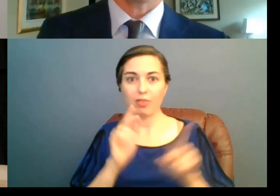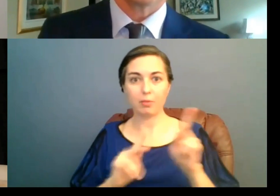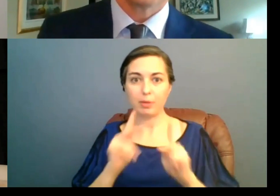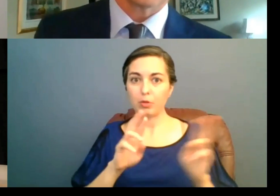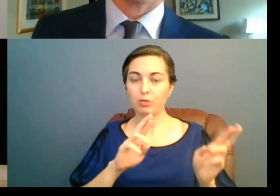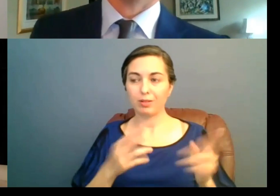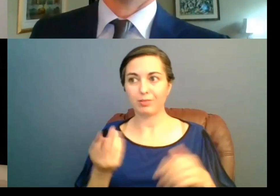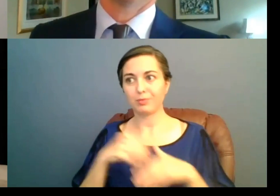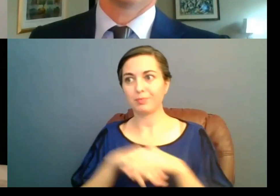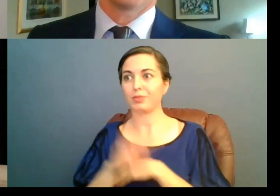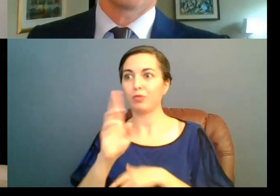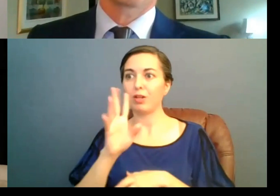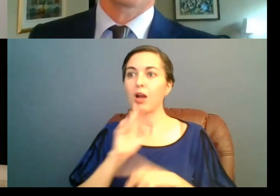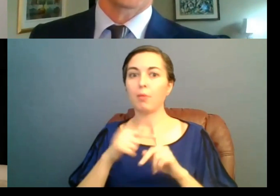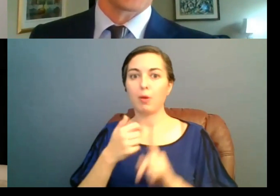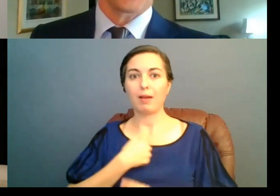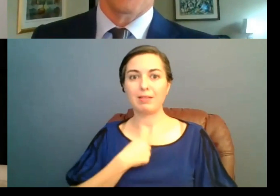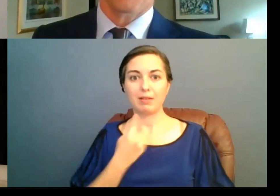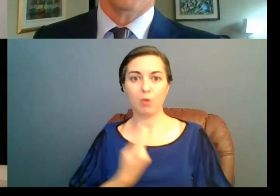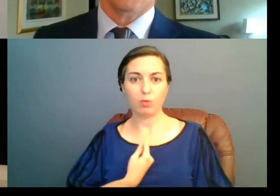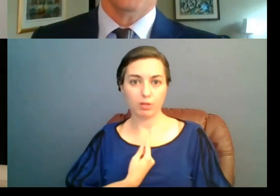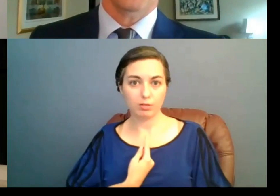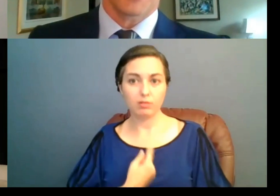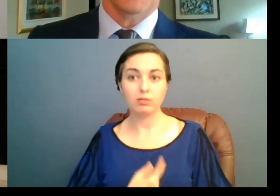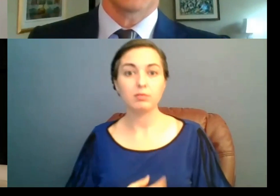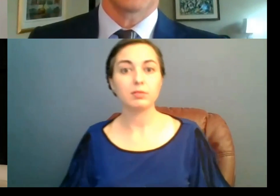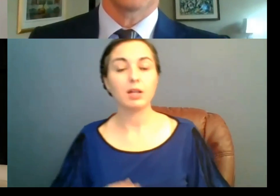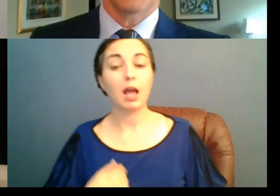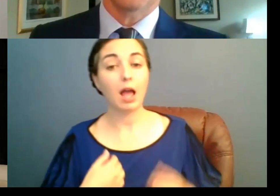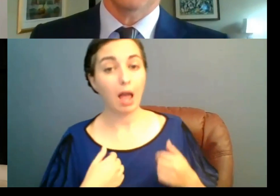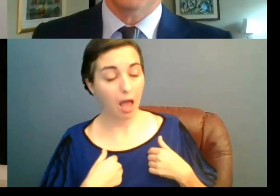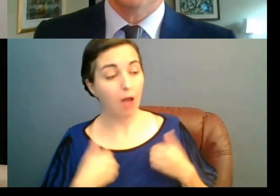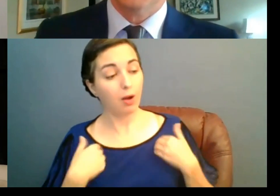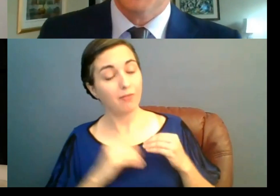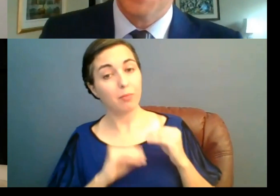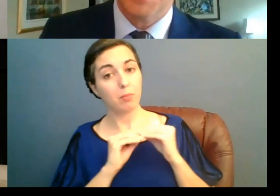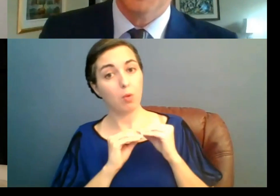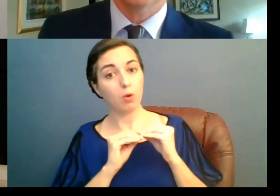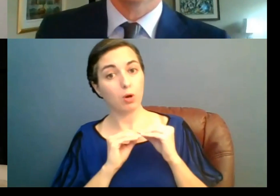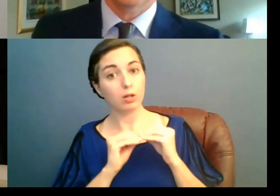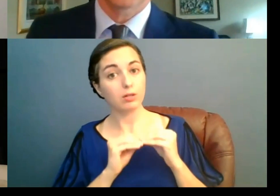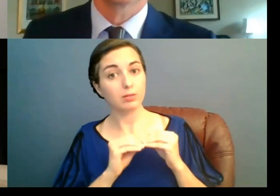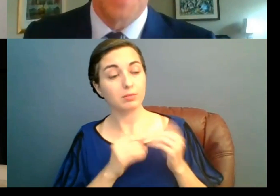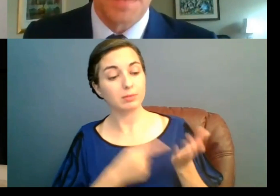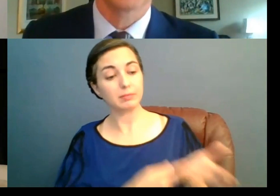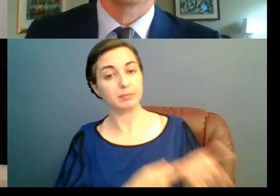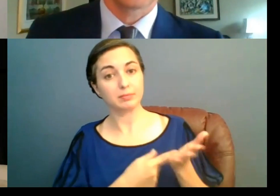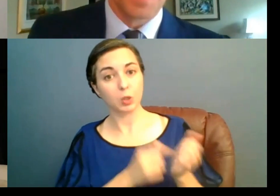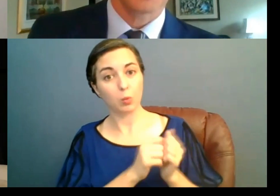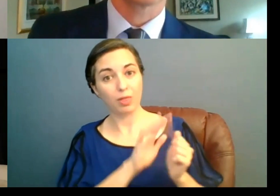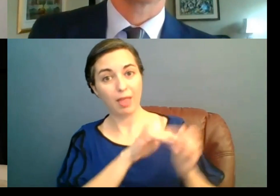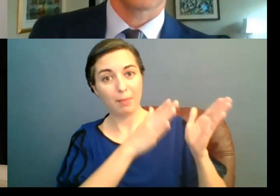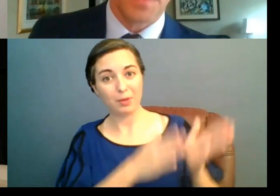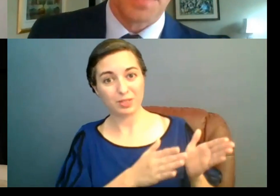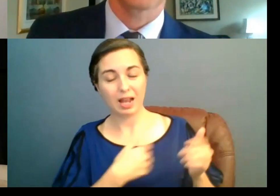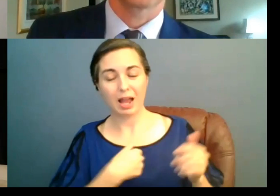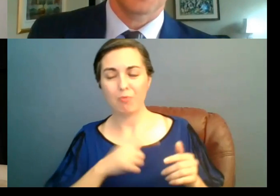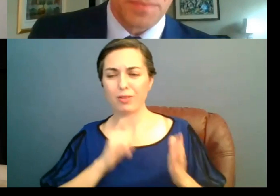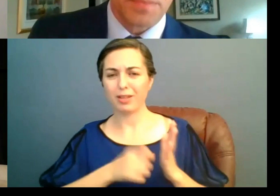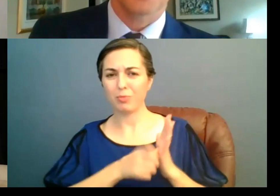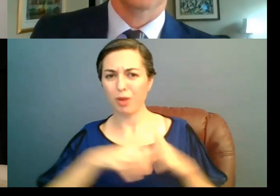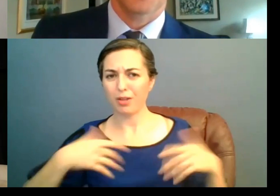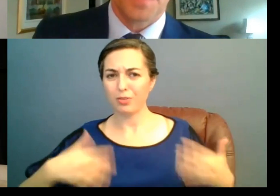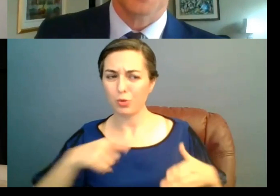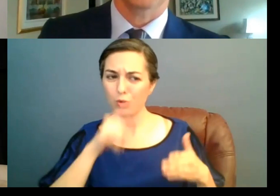themselves? I definitely would have probably more to talk about with that person. And I'd be really impressed that they did